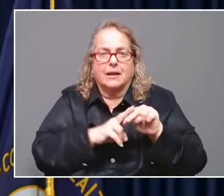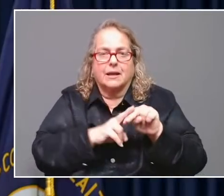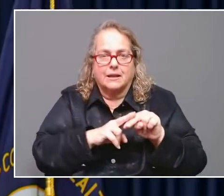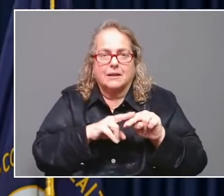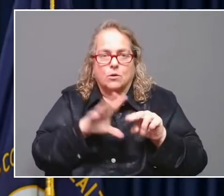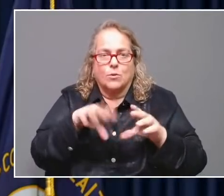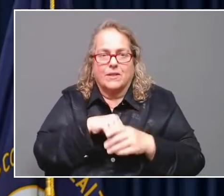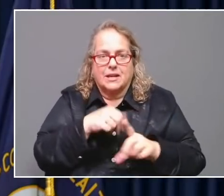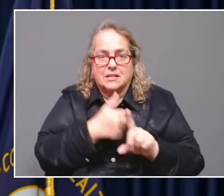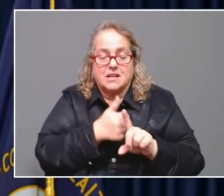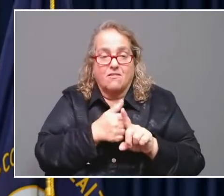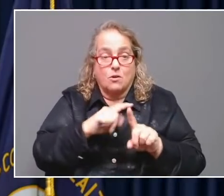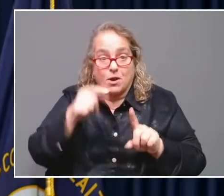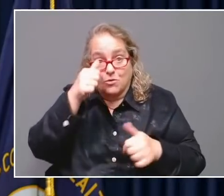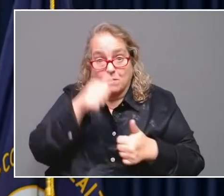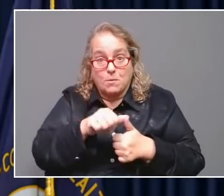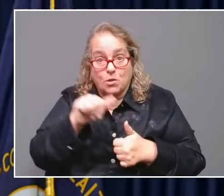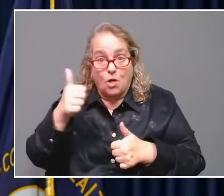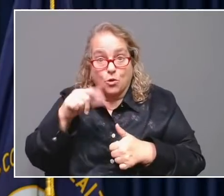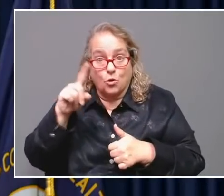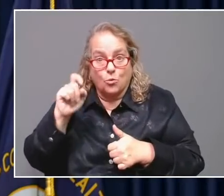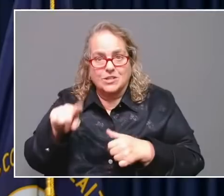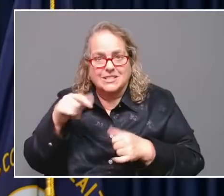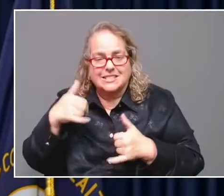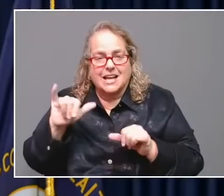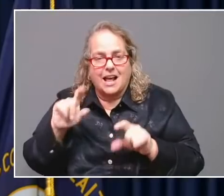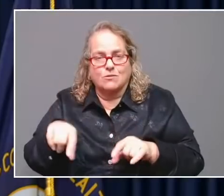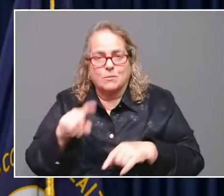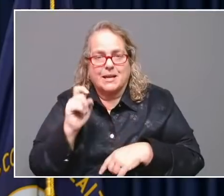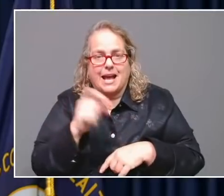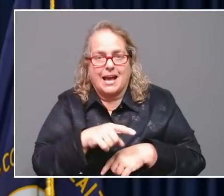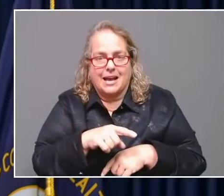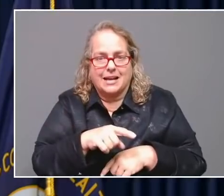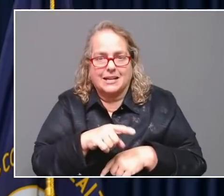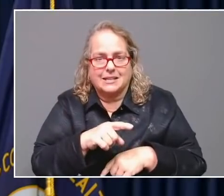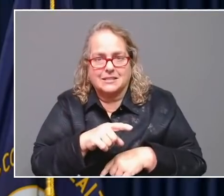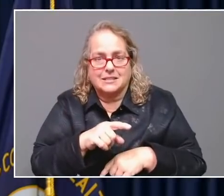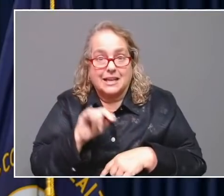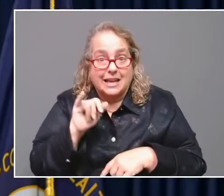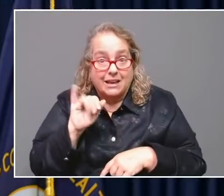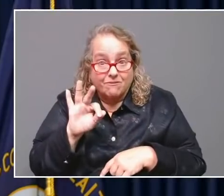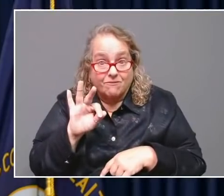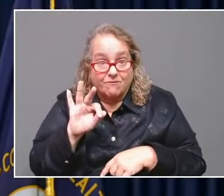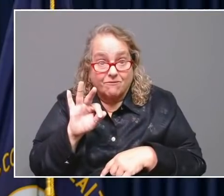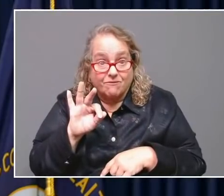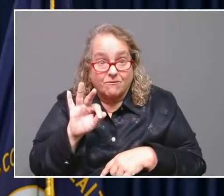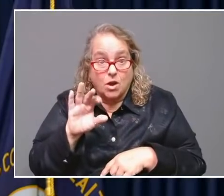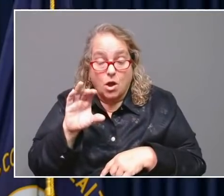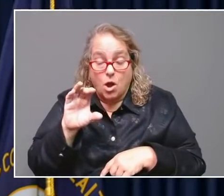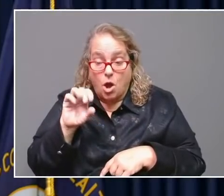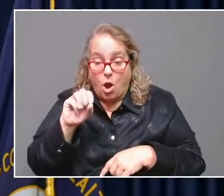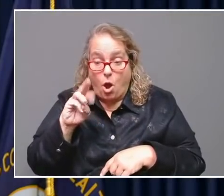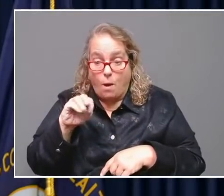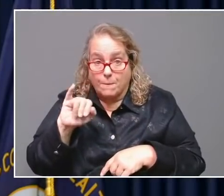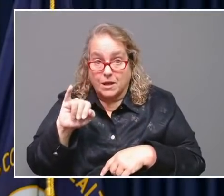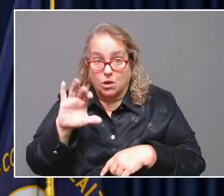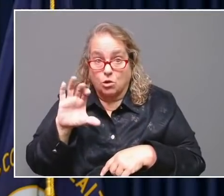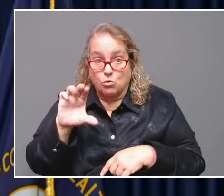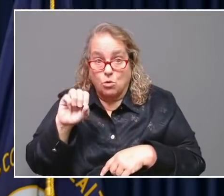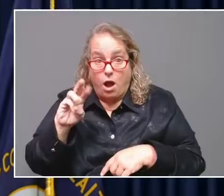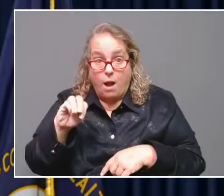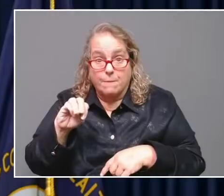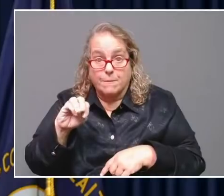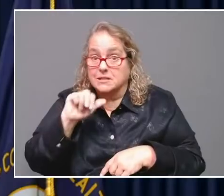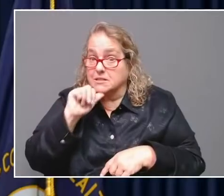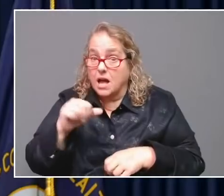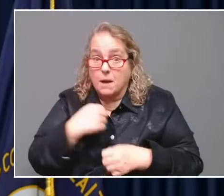remember, those other questions still have to be asked. So if Omicron doesn't make people as